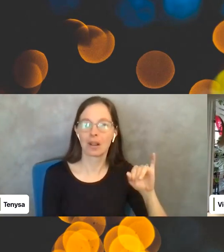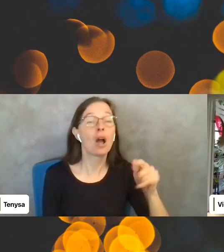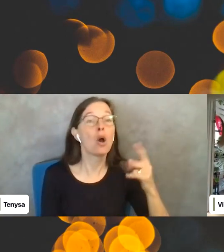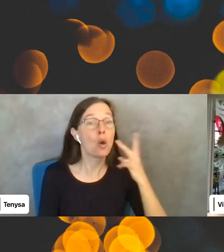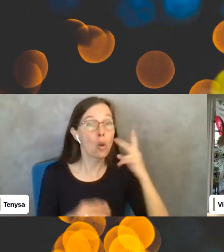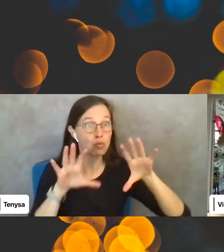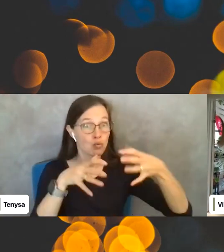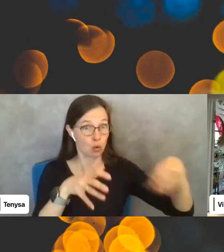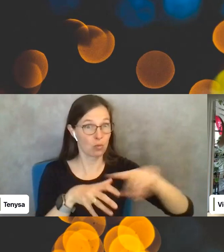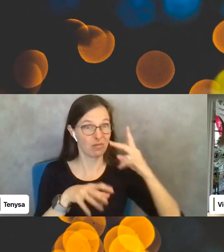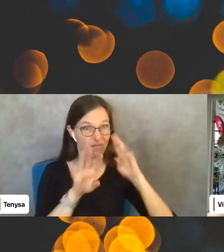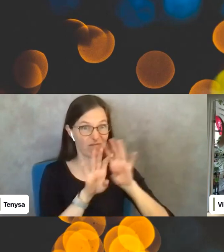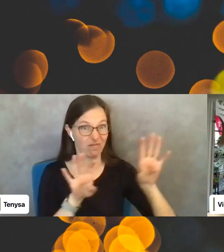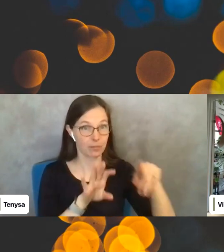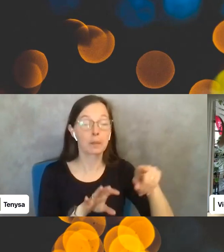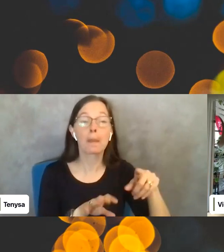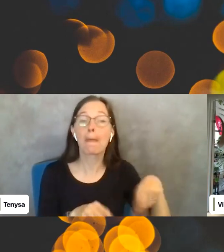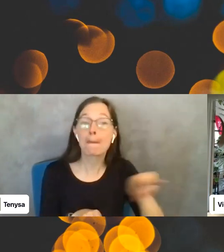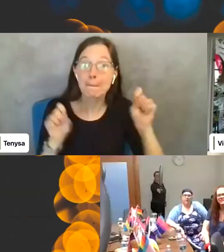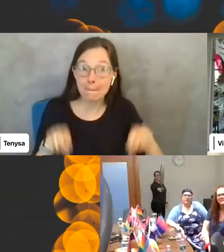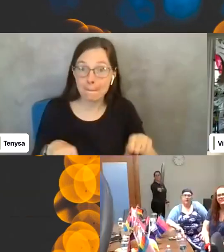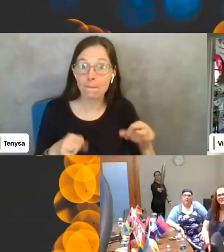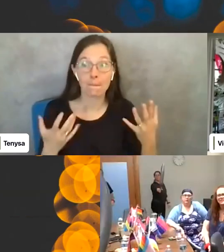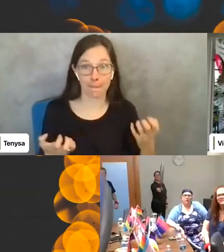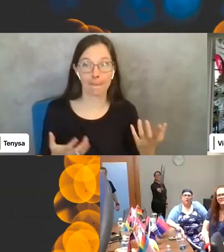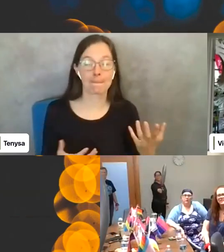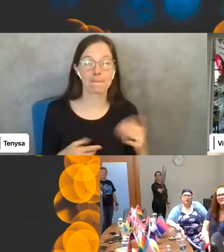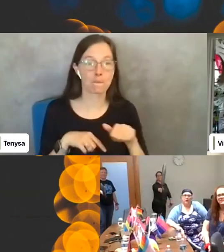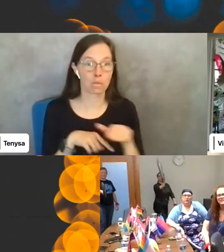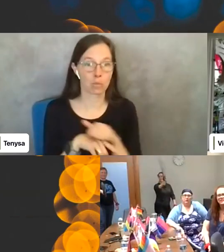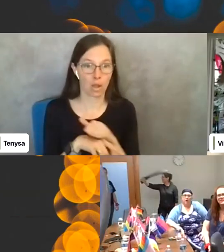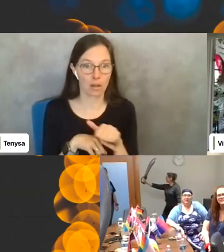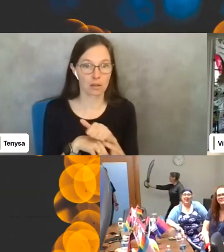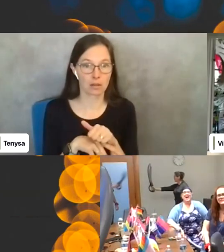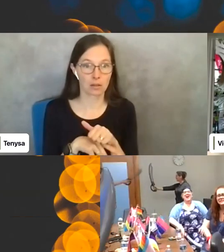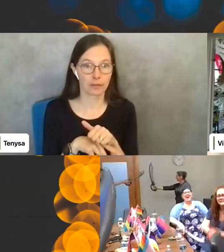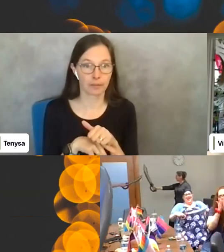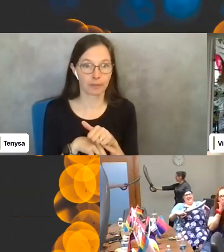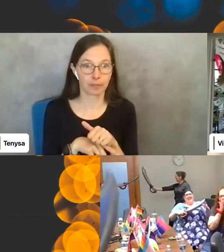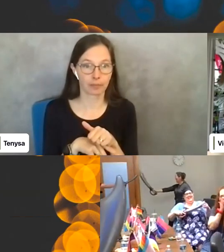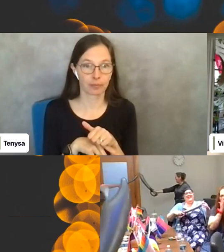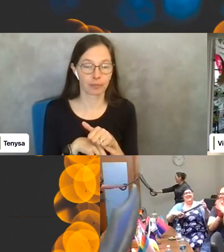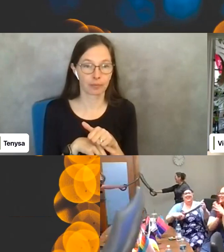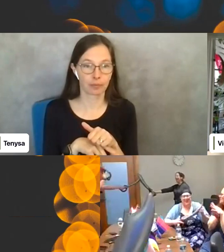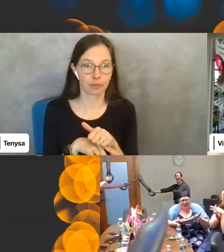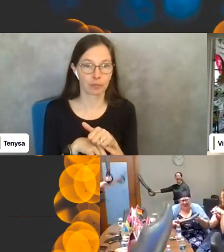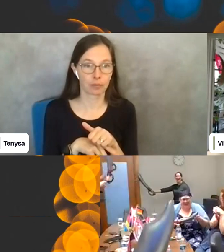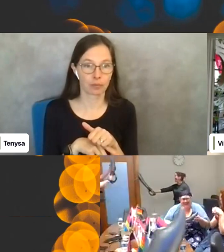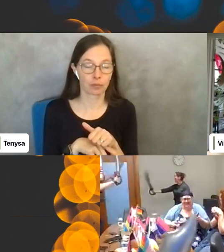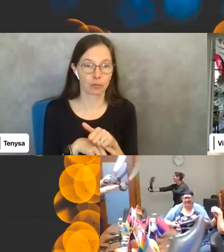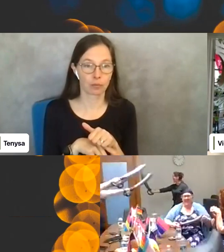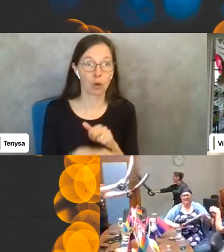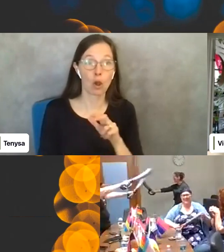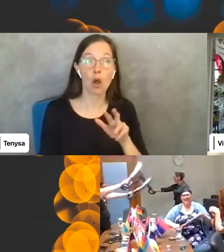can, if you want, like go and practice 3, 3, 4, 4. So